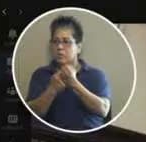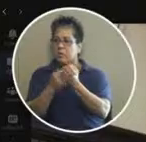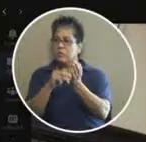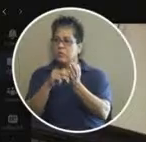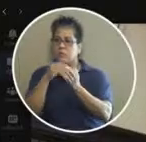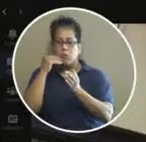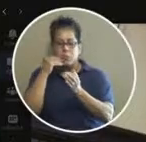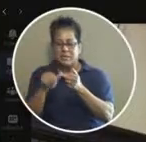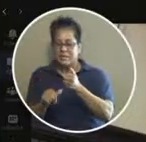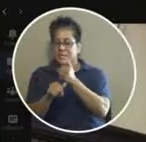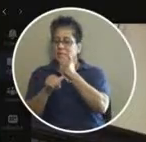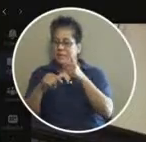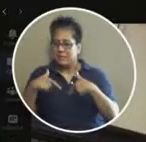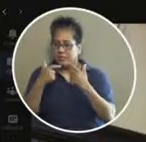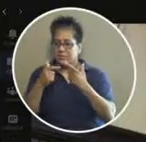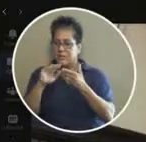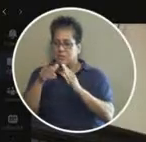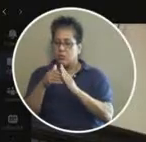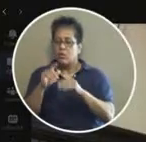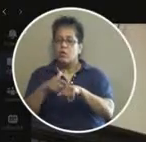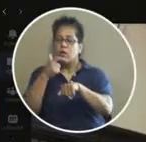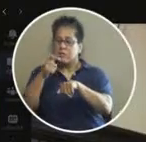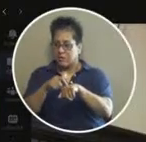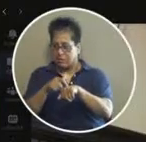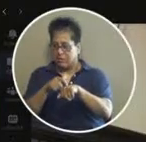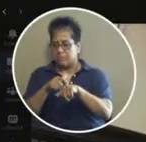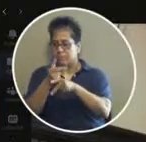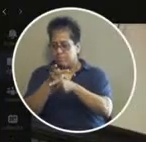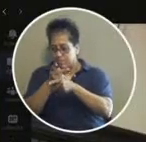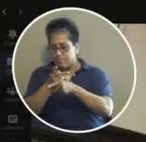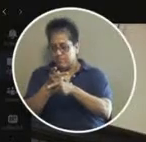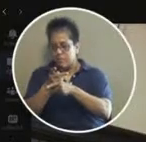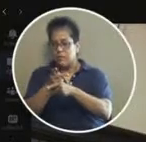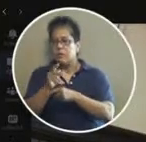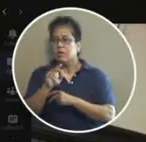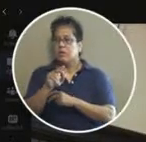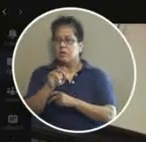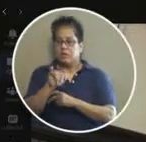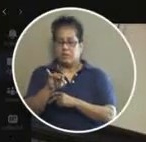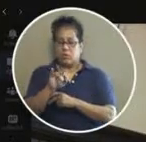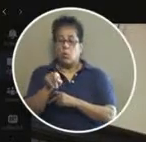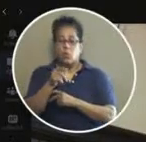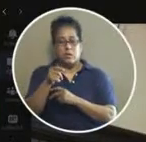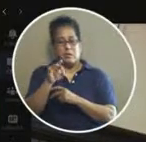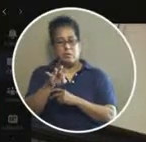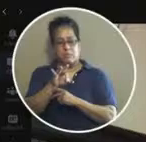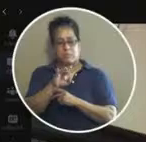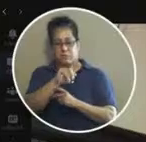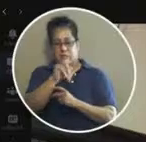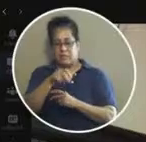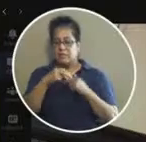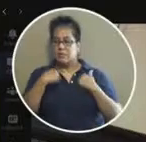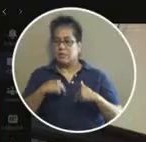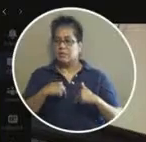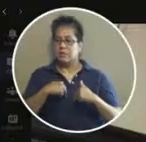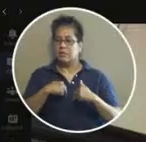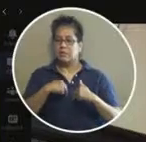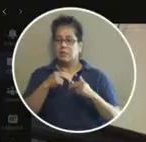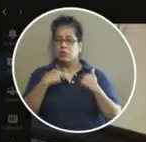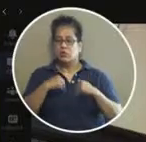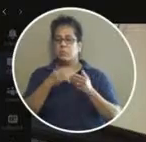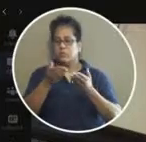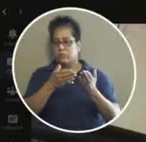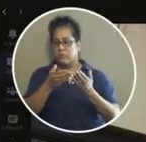centers, assisted living centers, or long-term care facilities unless as determined through the guidance from the Texas Health and Human